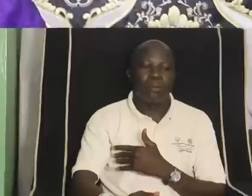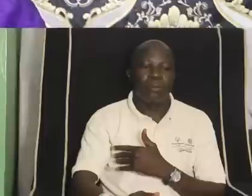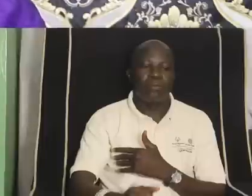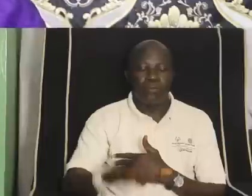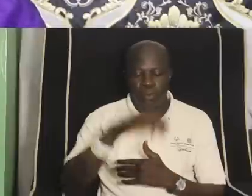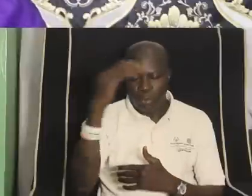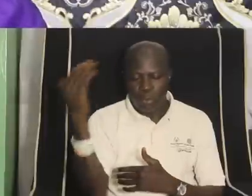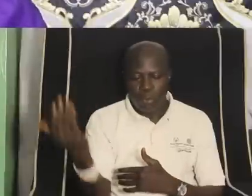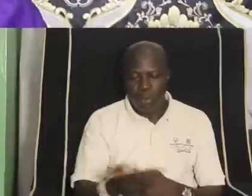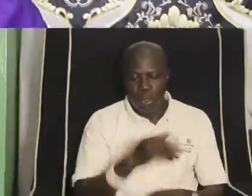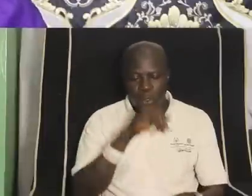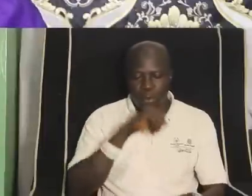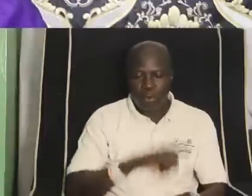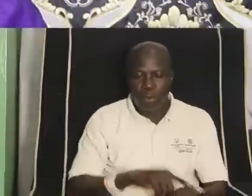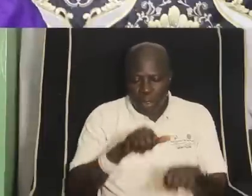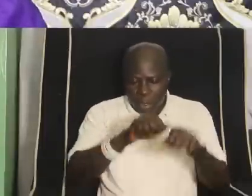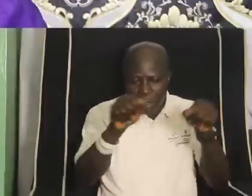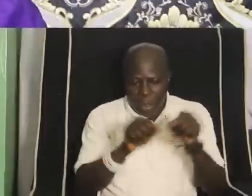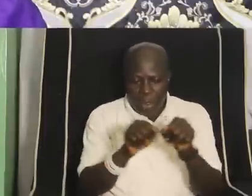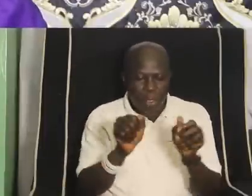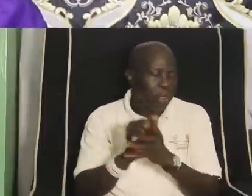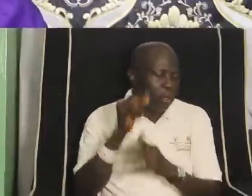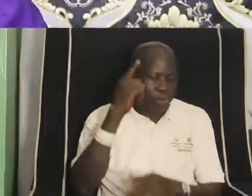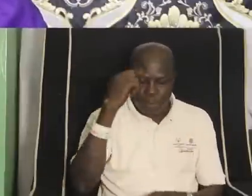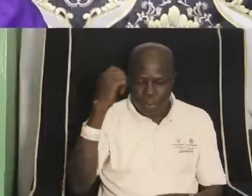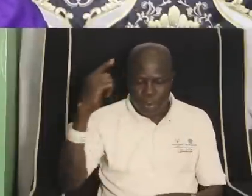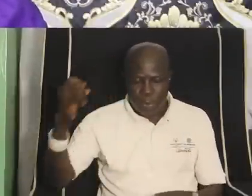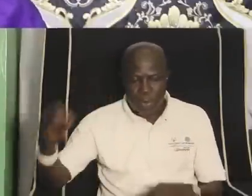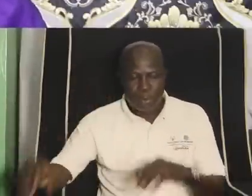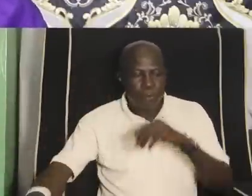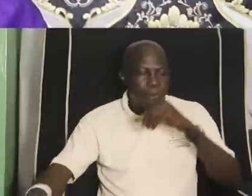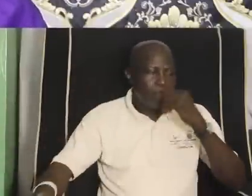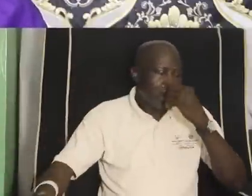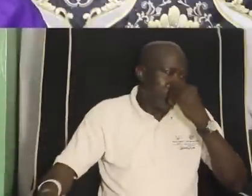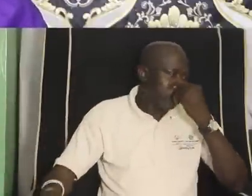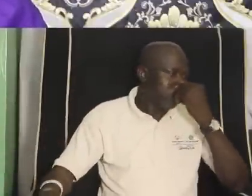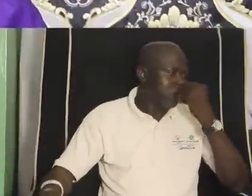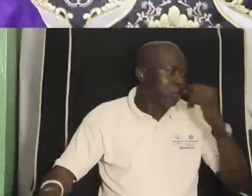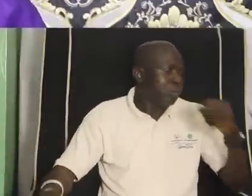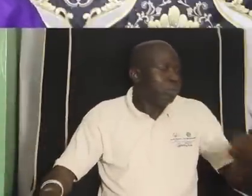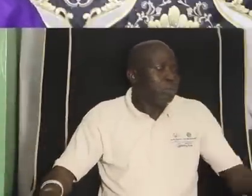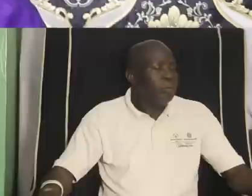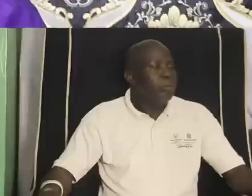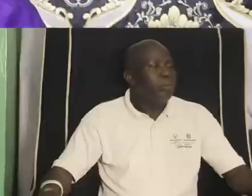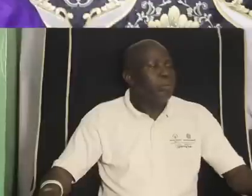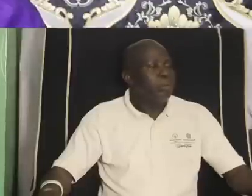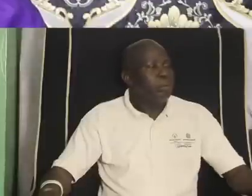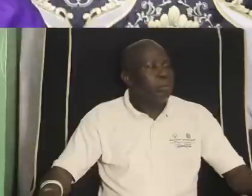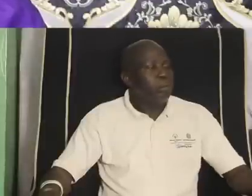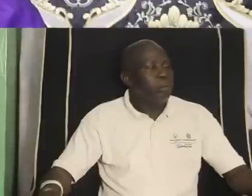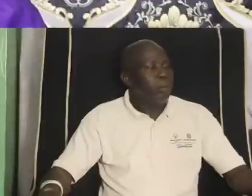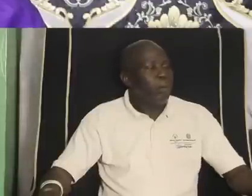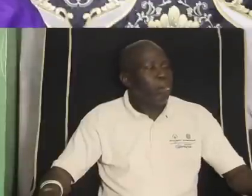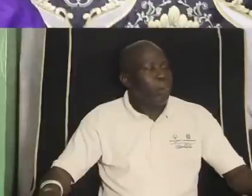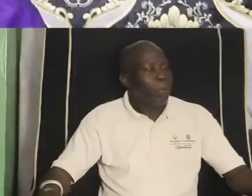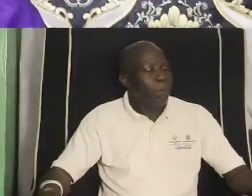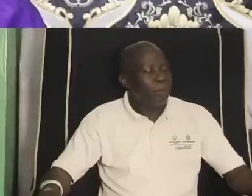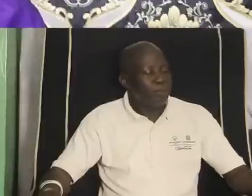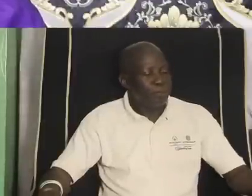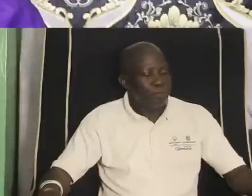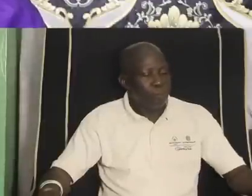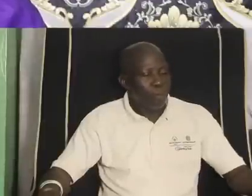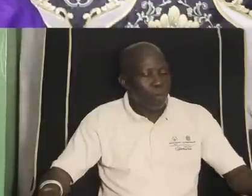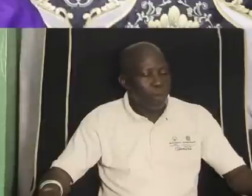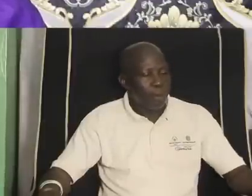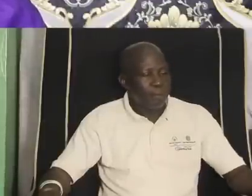Amen. In Jesus' name, my Lord. Welcome to segments of Rojide Apostle. Banwala to wa nbe. Arakunrin lana wo pe won gbe ko to kale fun. O